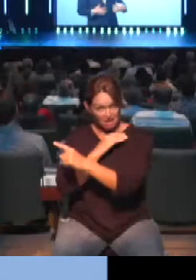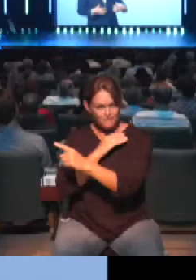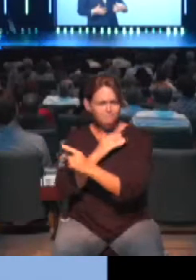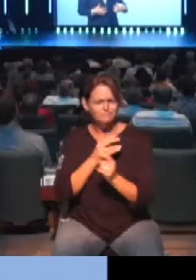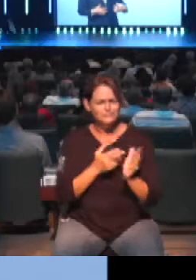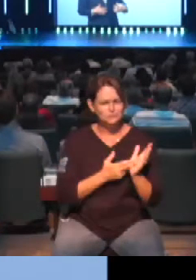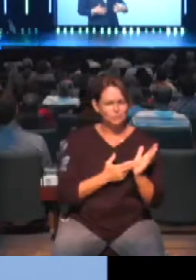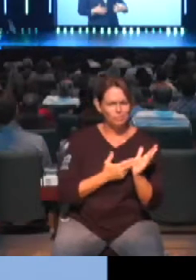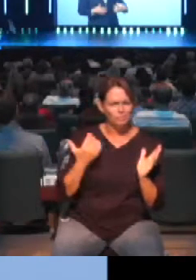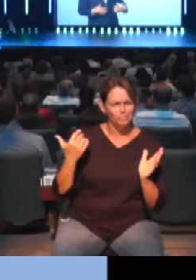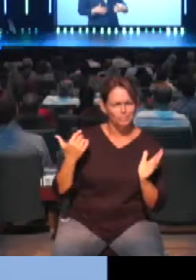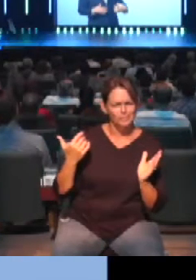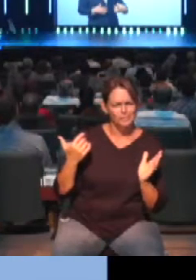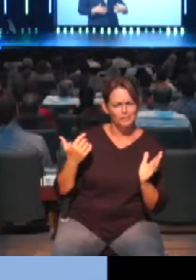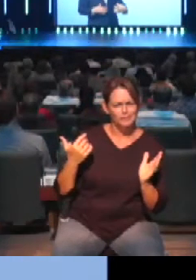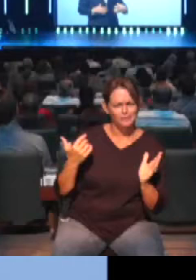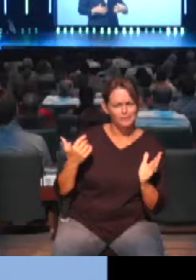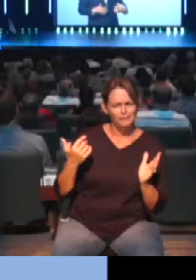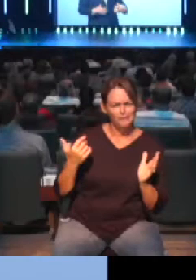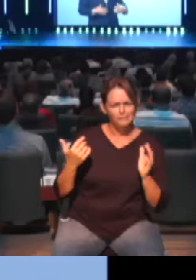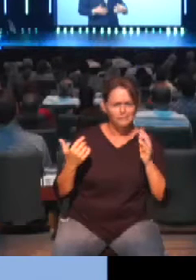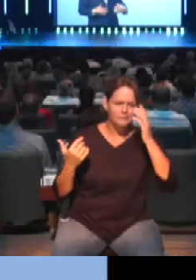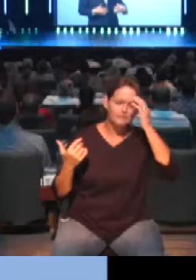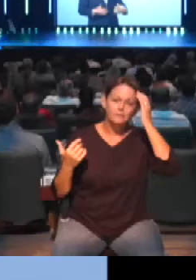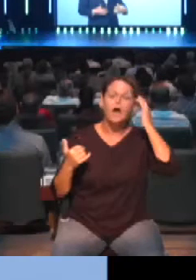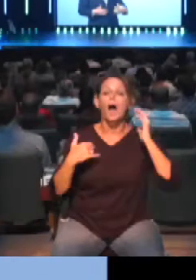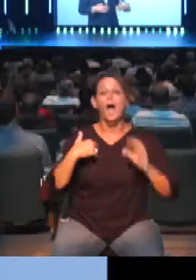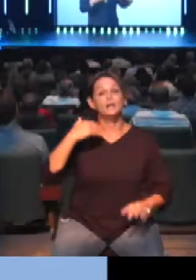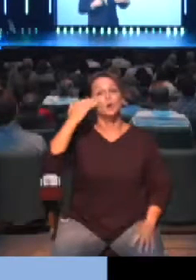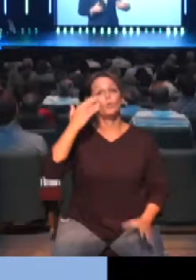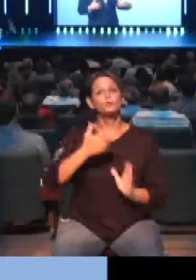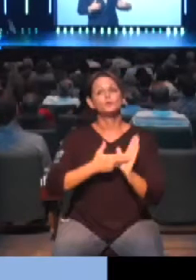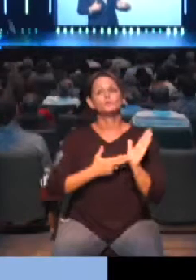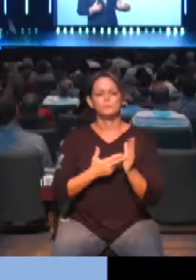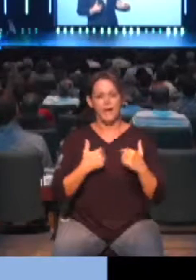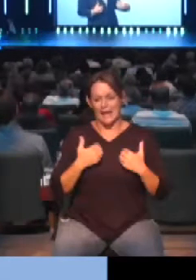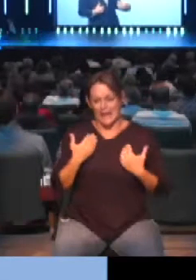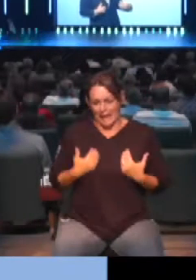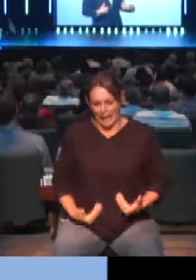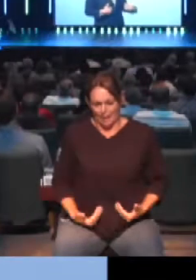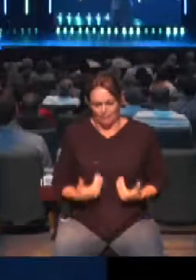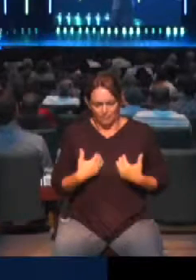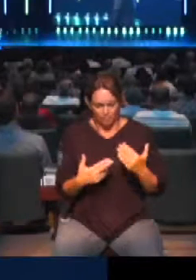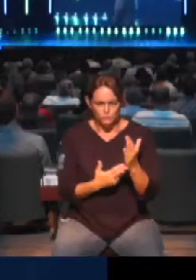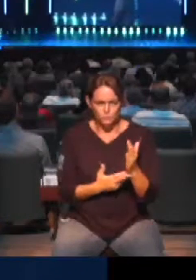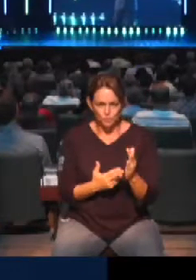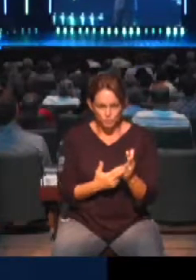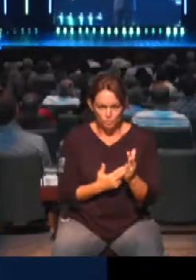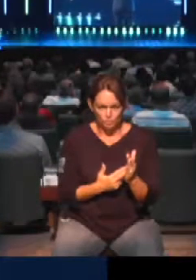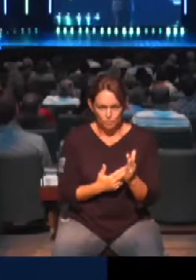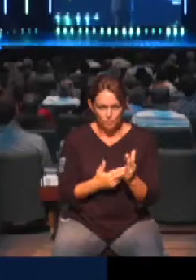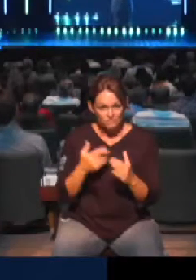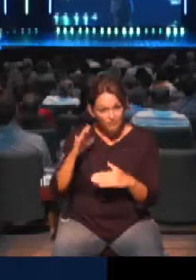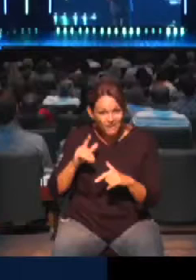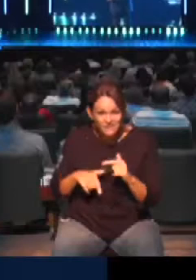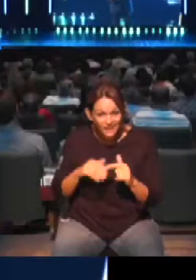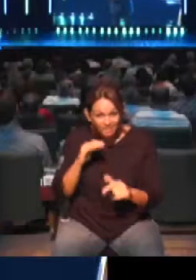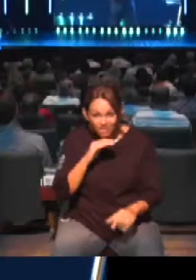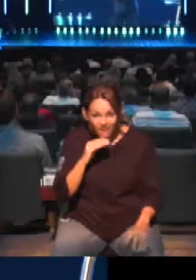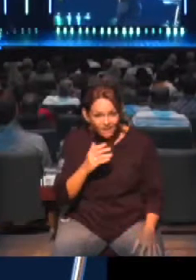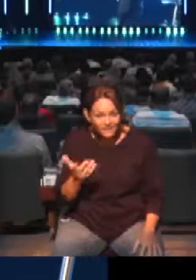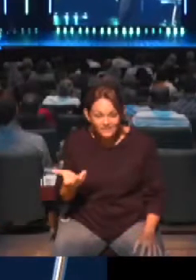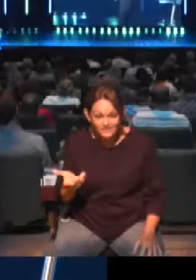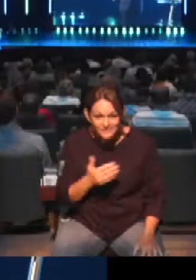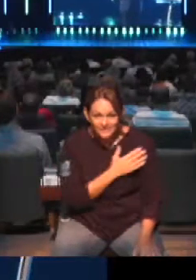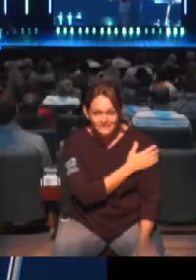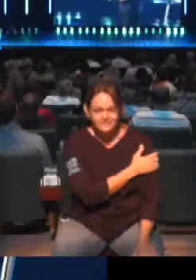truth. Jesus didn't say, I know the truth. He said, I am the truth. I am truth. So God can never lie. So let me tell you a few things